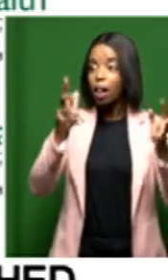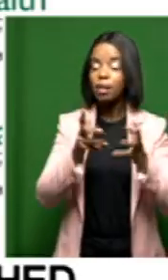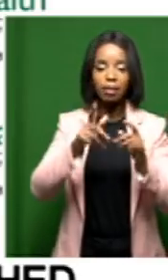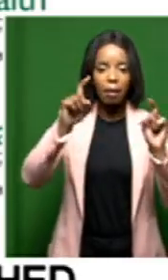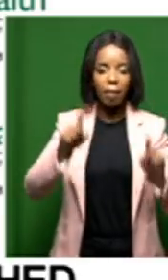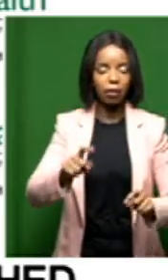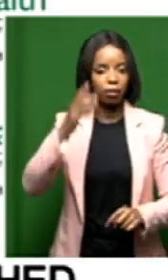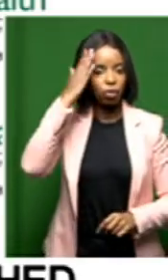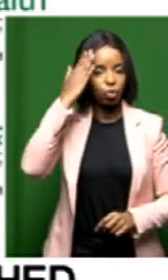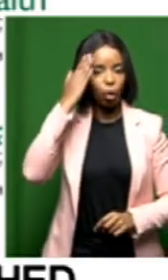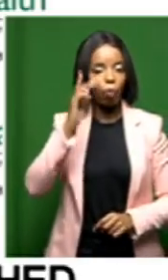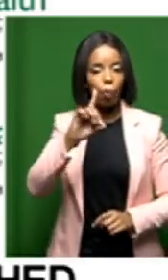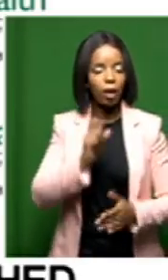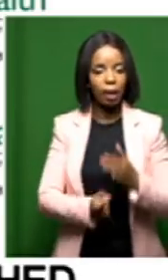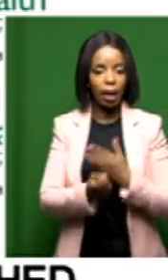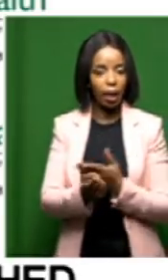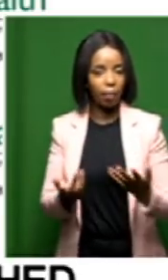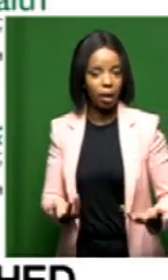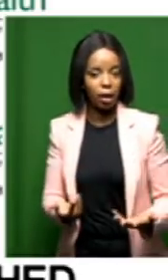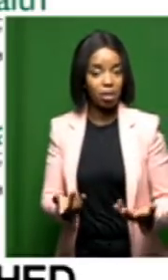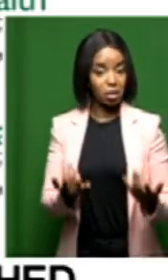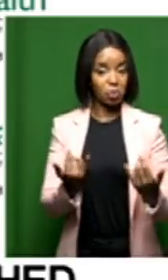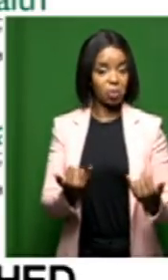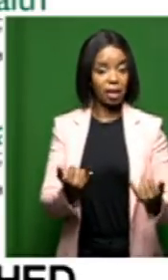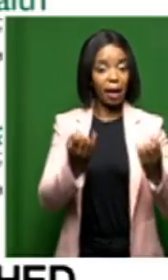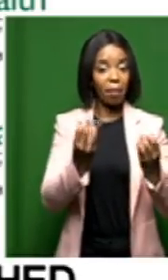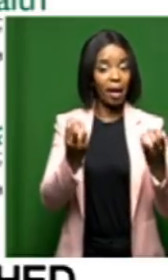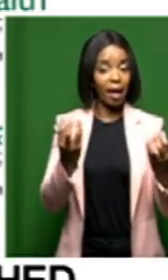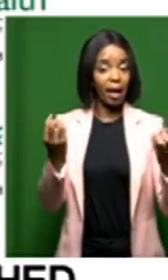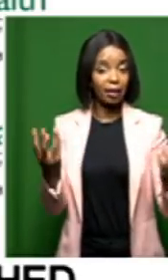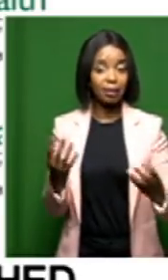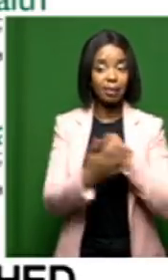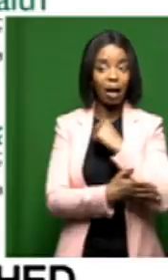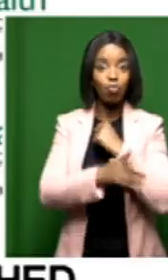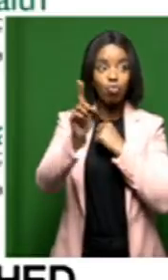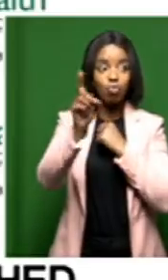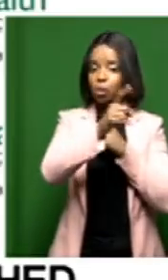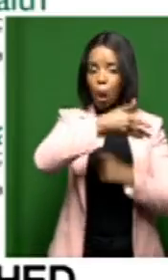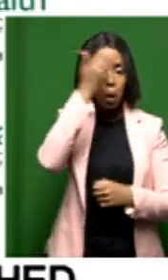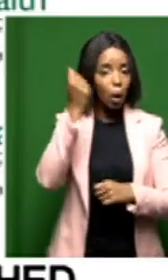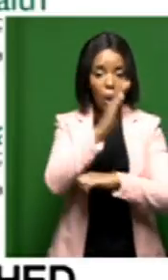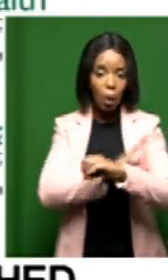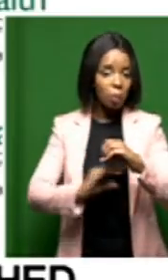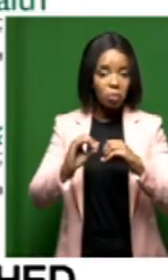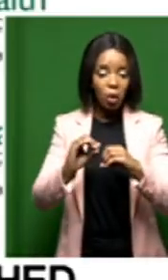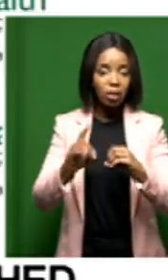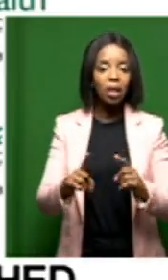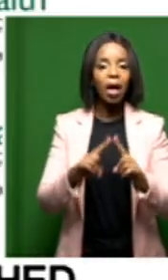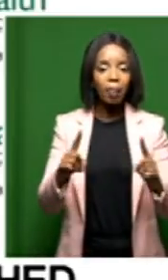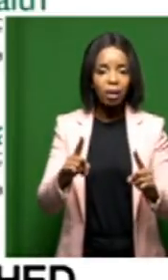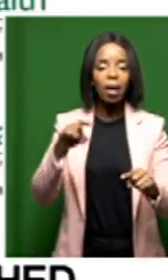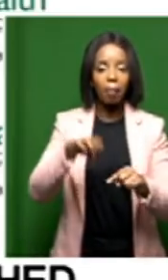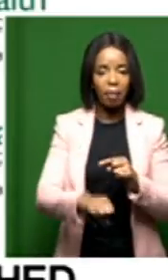Yeah. Today, because of that, many countries knew about this variant, and of course, when it descended on their